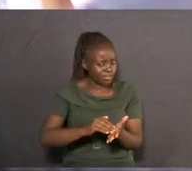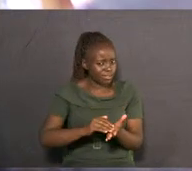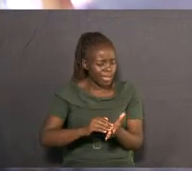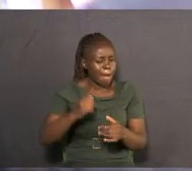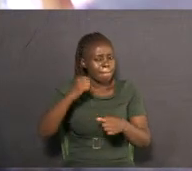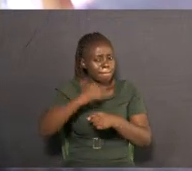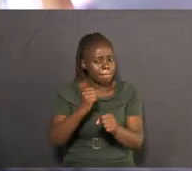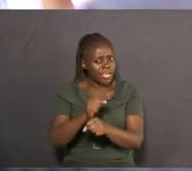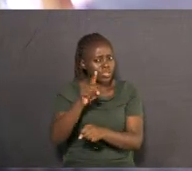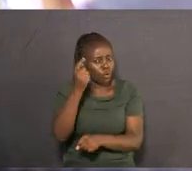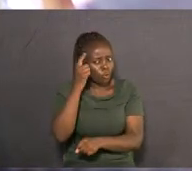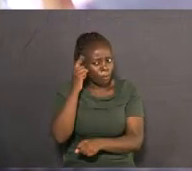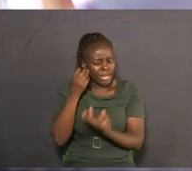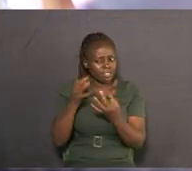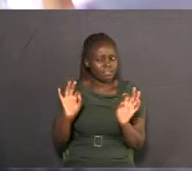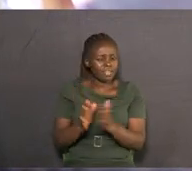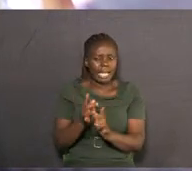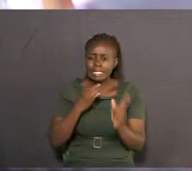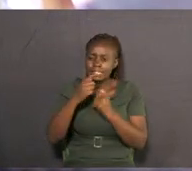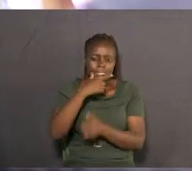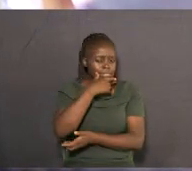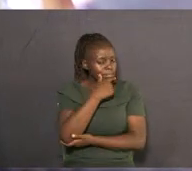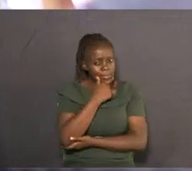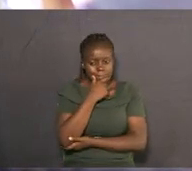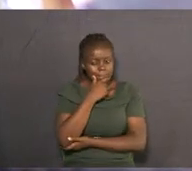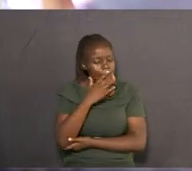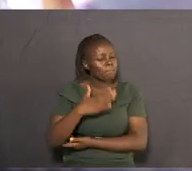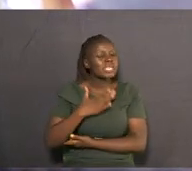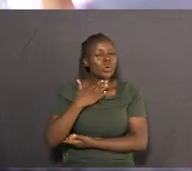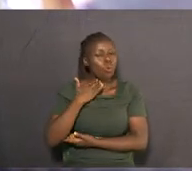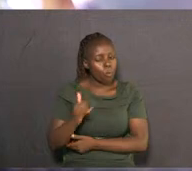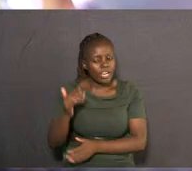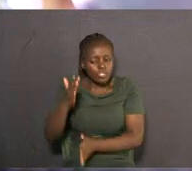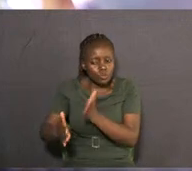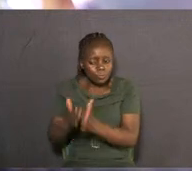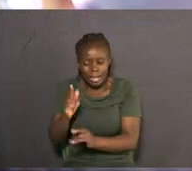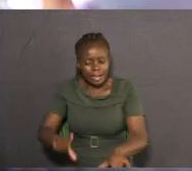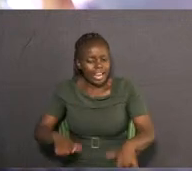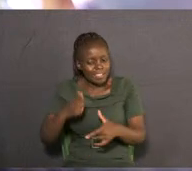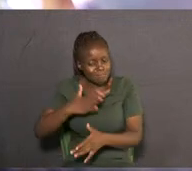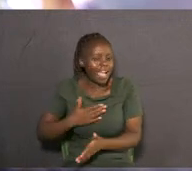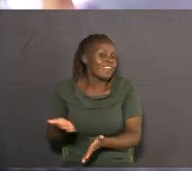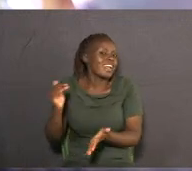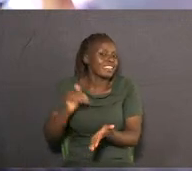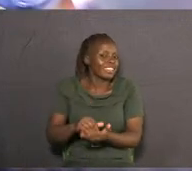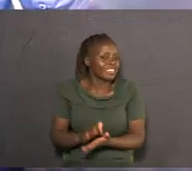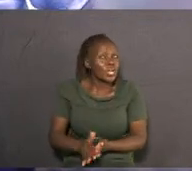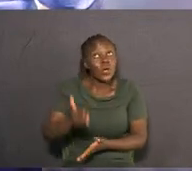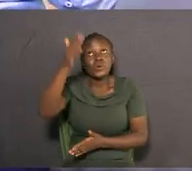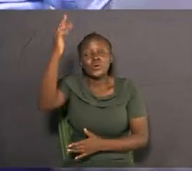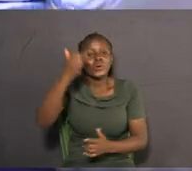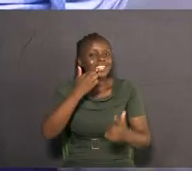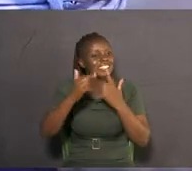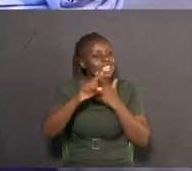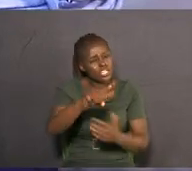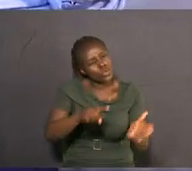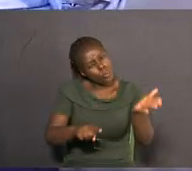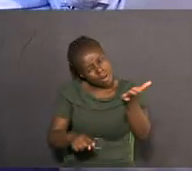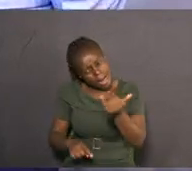your mind and say, hey, I just need to get my life in order. And the good thing is God is telling you, come